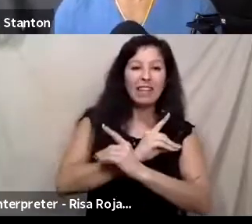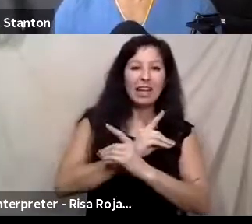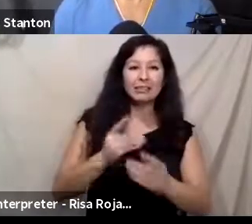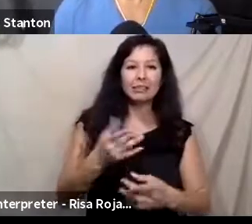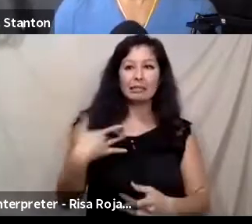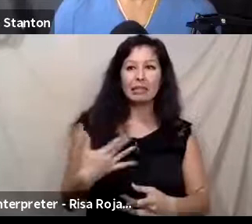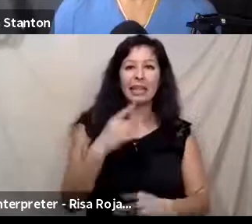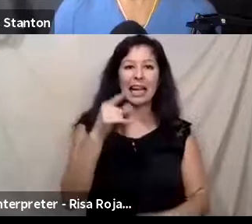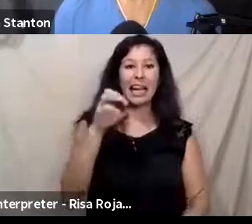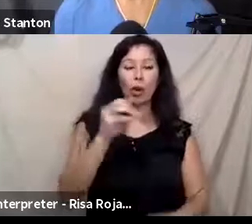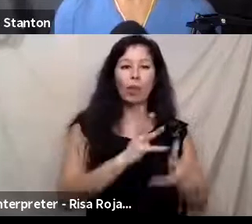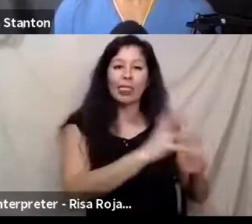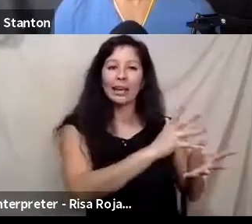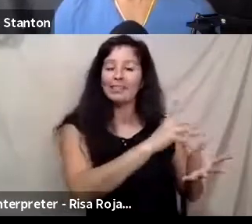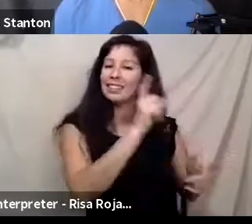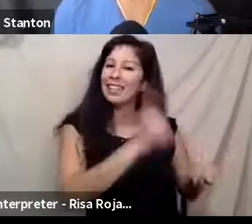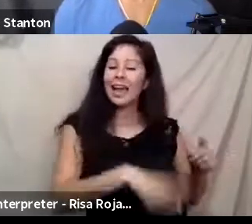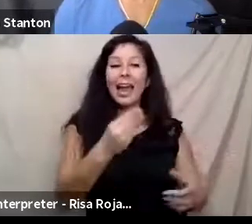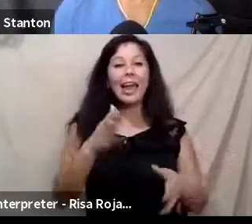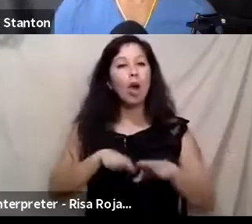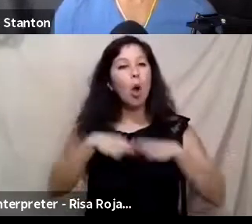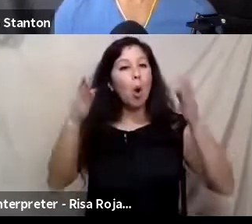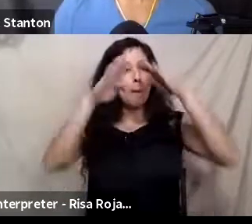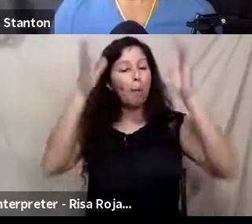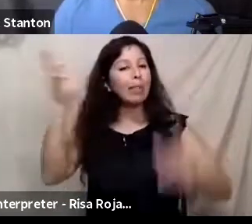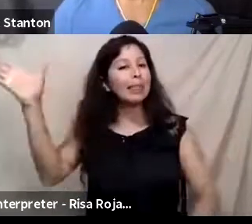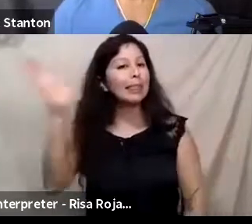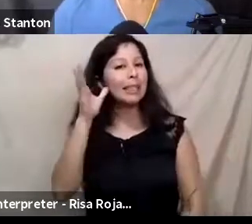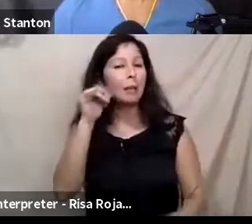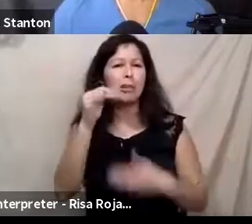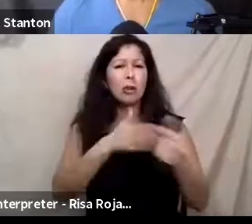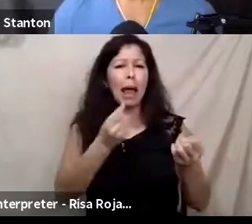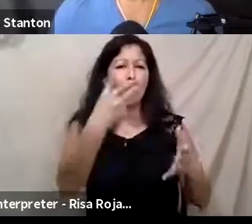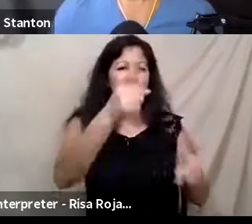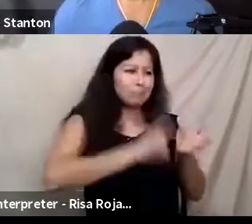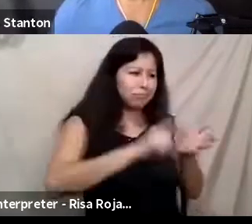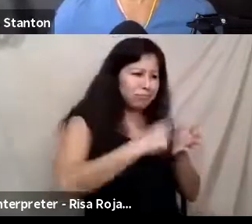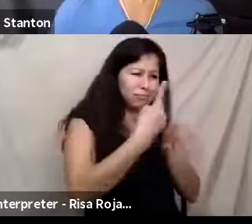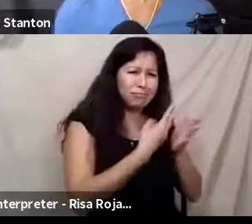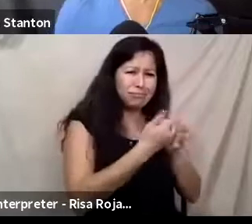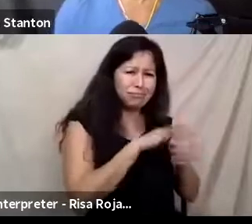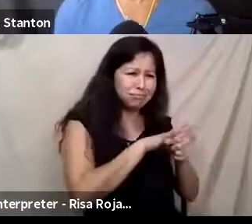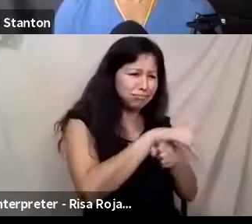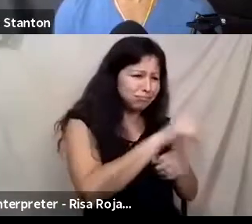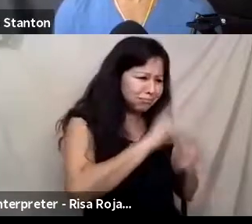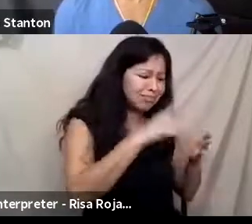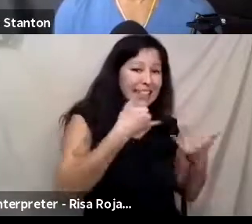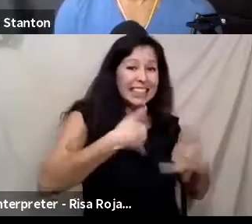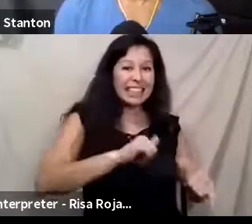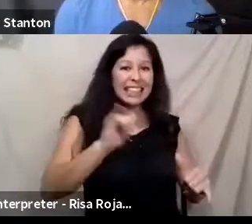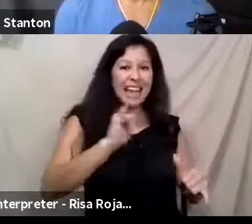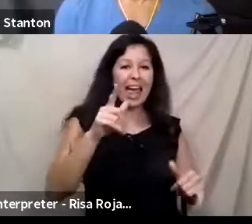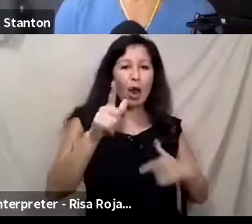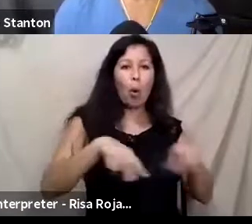and your ego at the door, and you have to just listen, because no matter how exhaustively you research and everything, you're still coming at it like walking